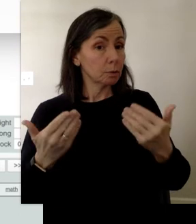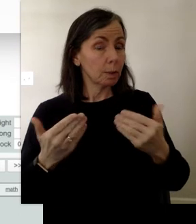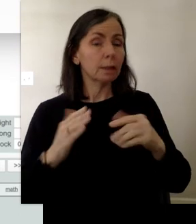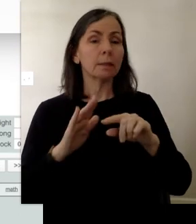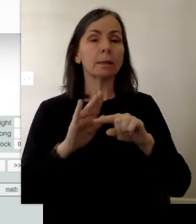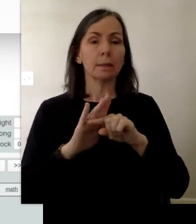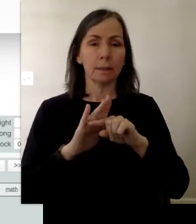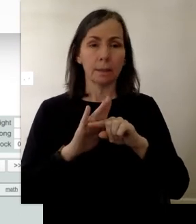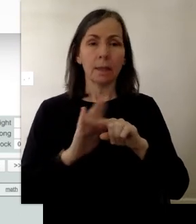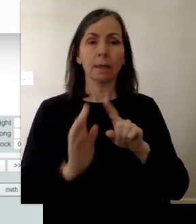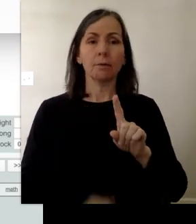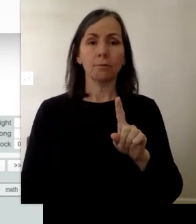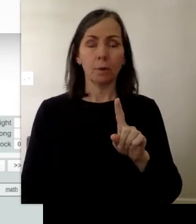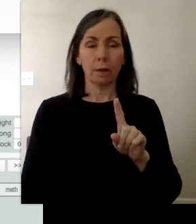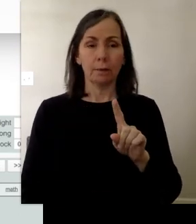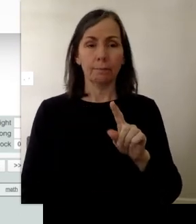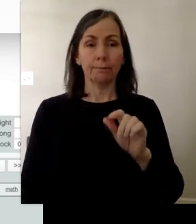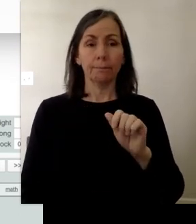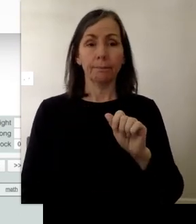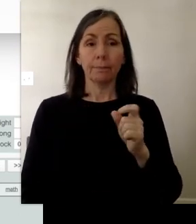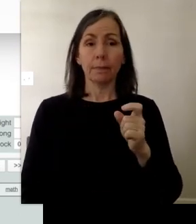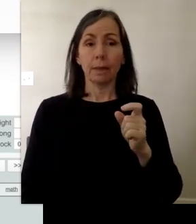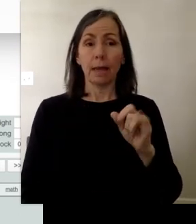your axis of symmetry would be